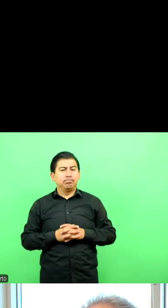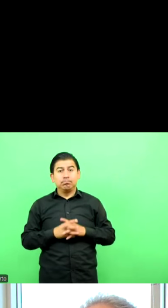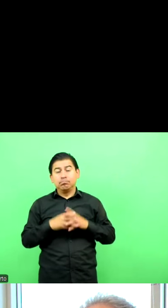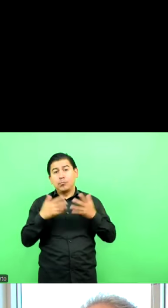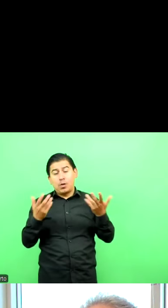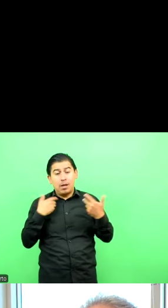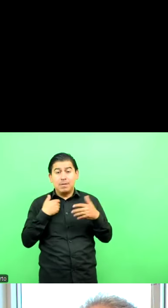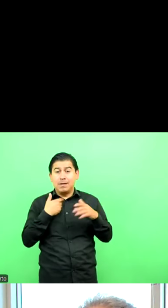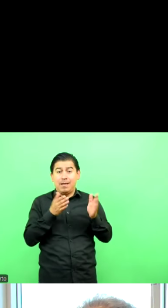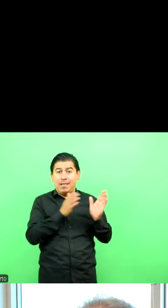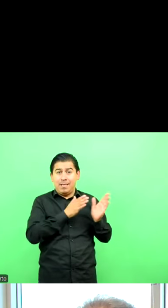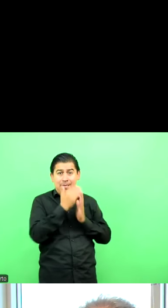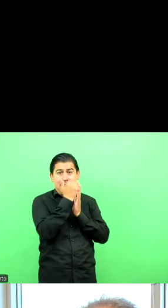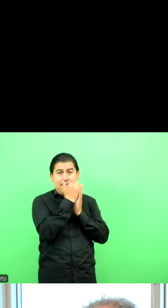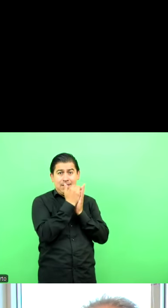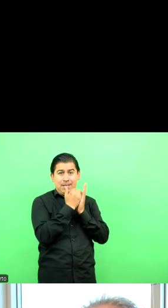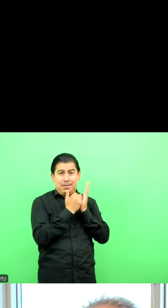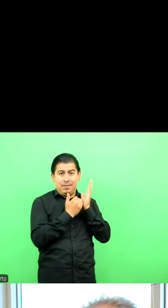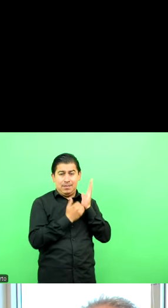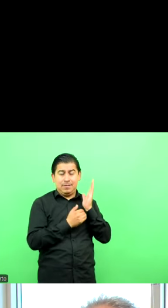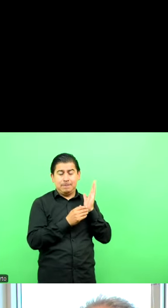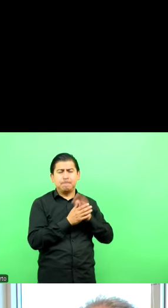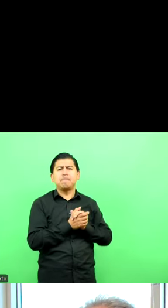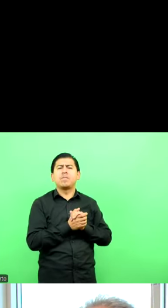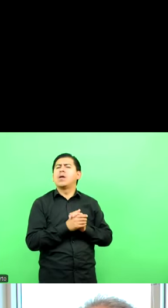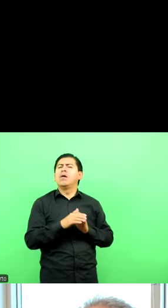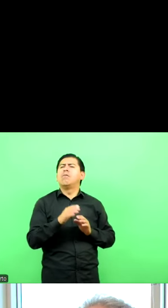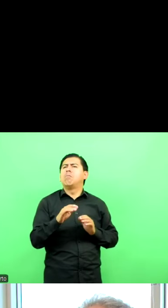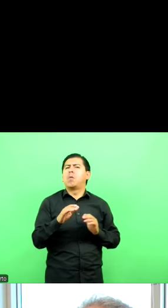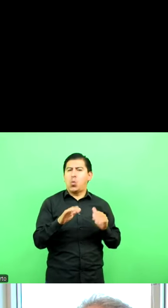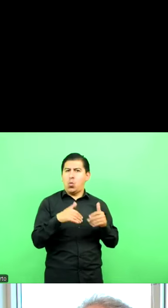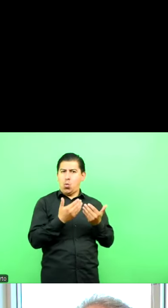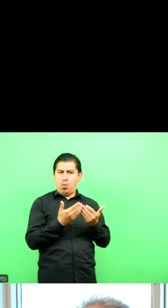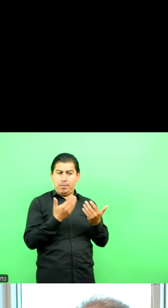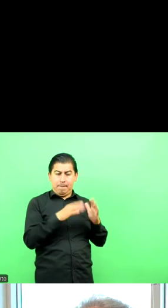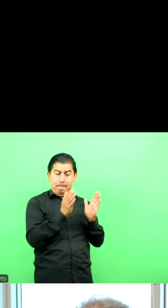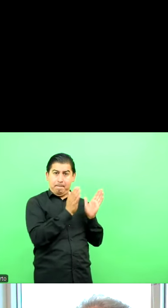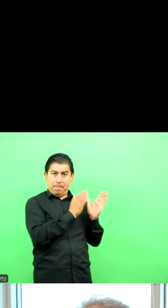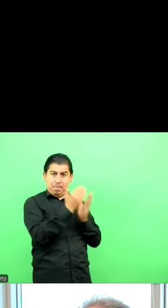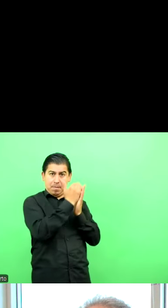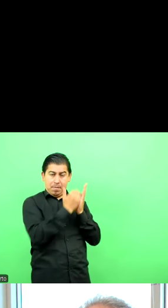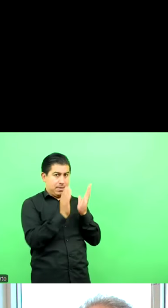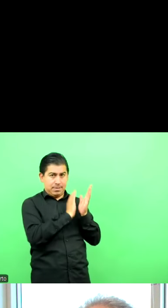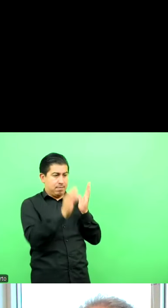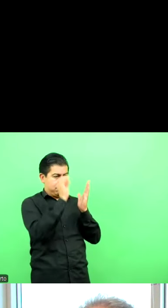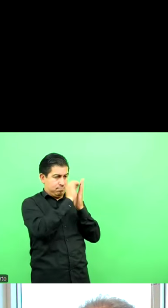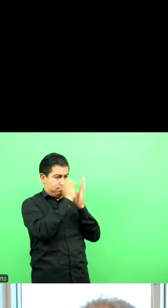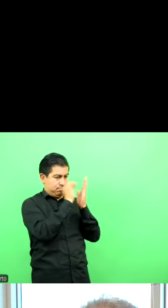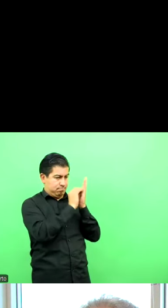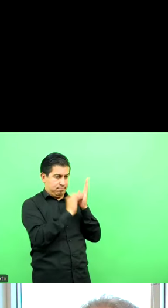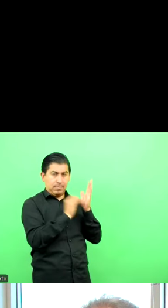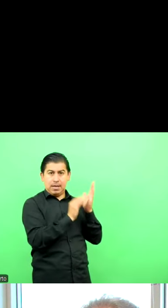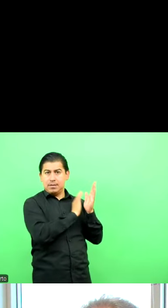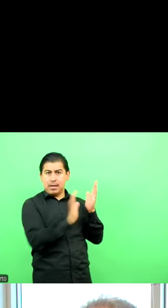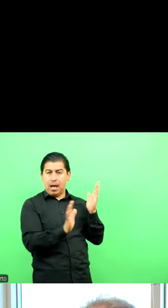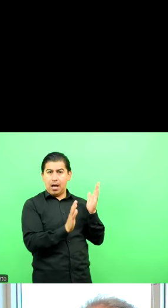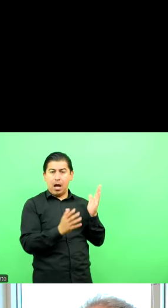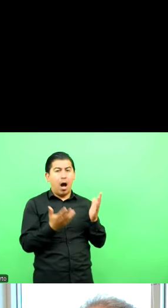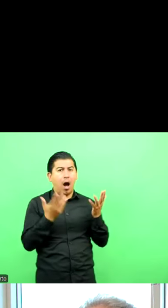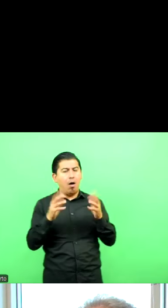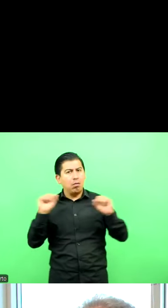to operationalize this framework, we intersect the of what and through what, of what of